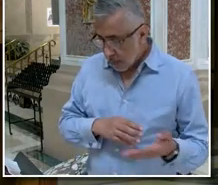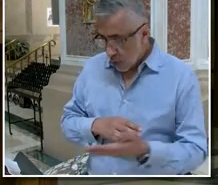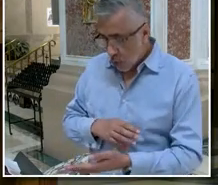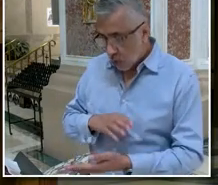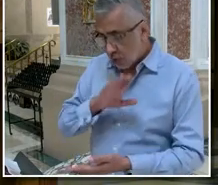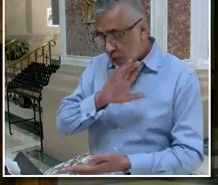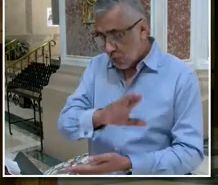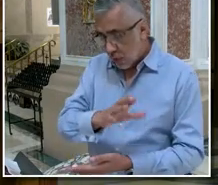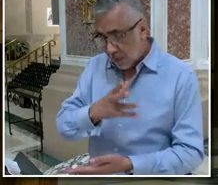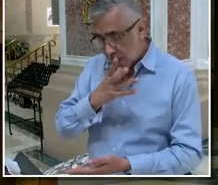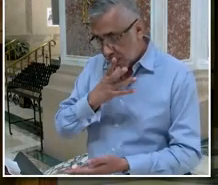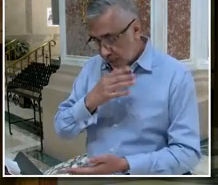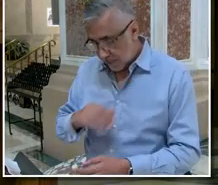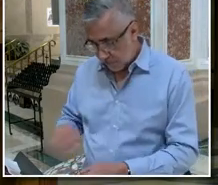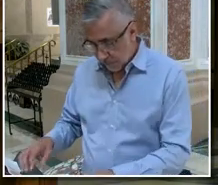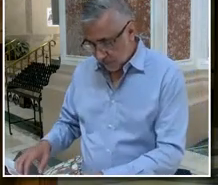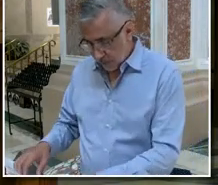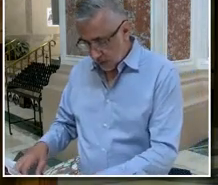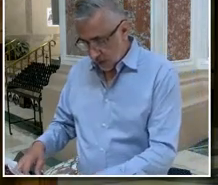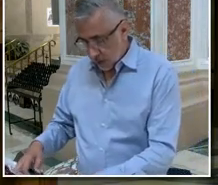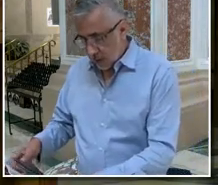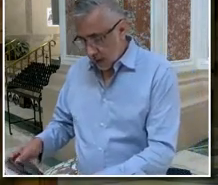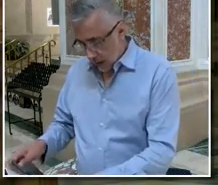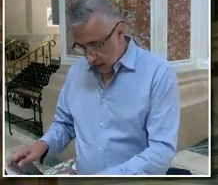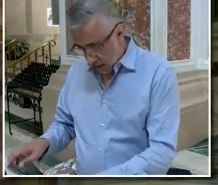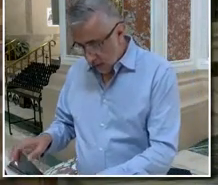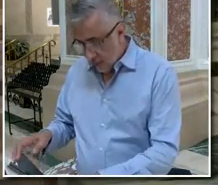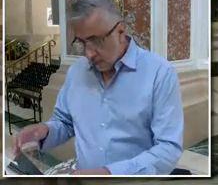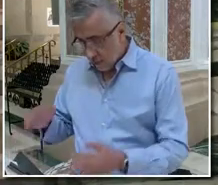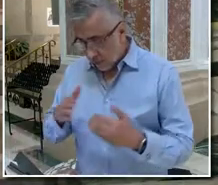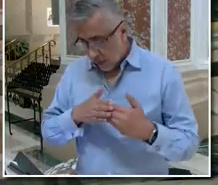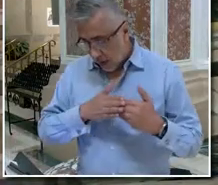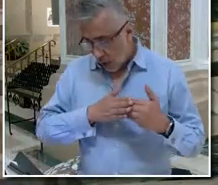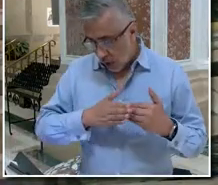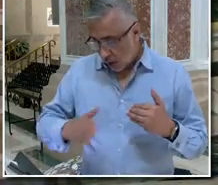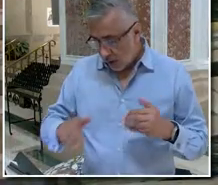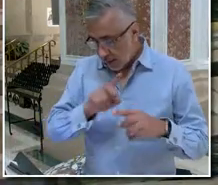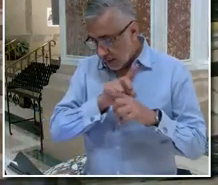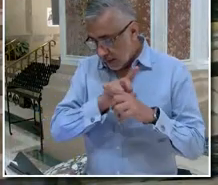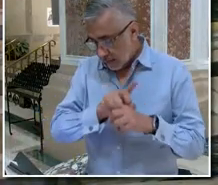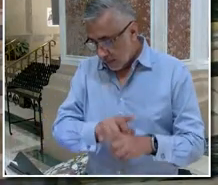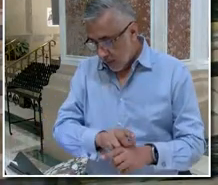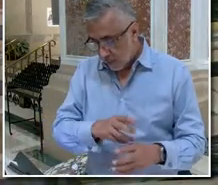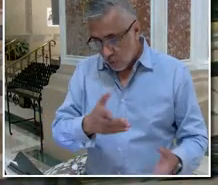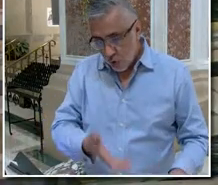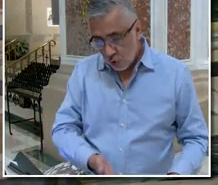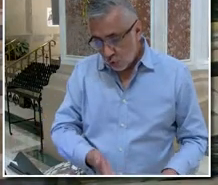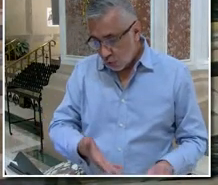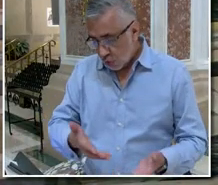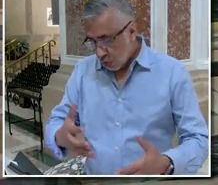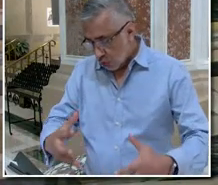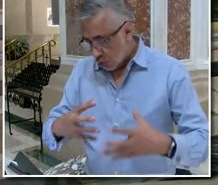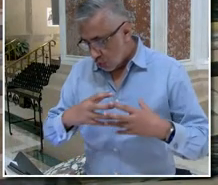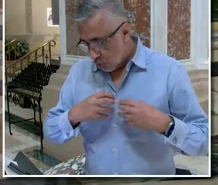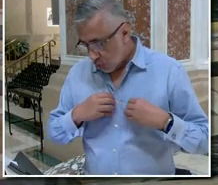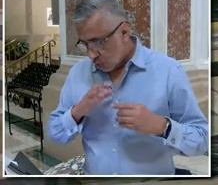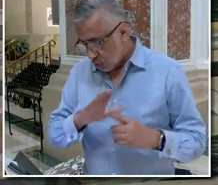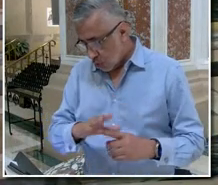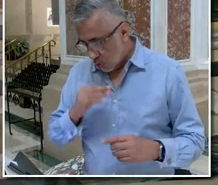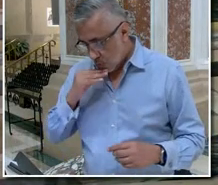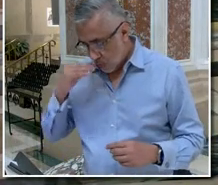"Behold your mother." And from that hour, the disciple took her into his home.